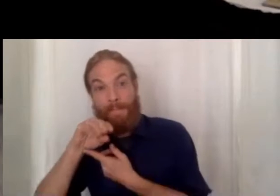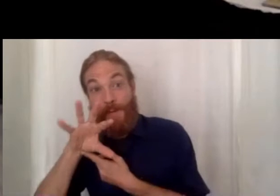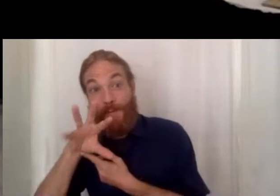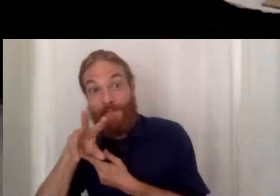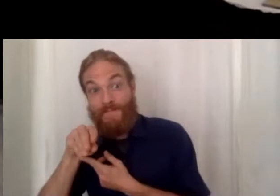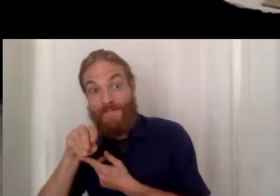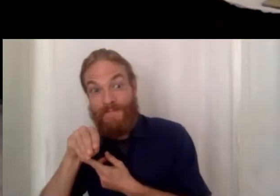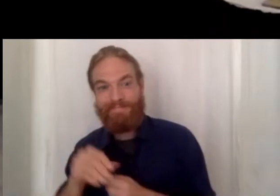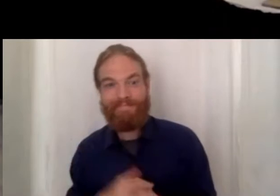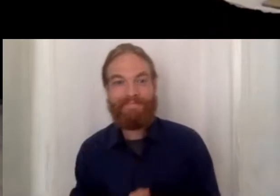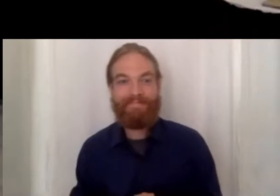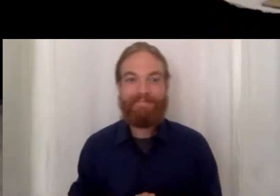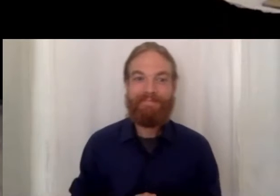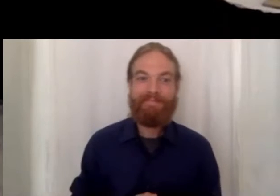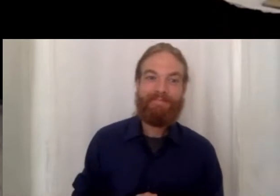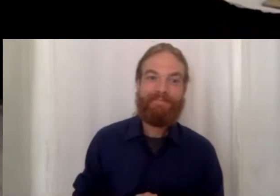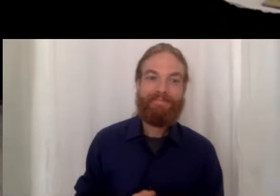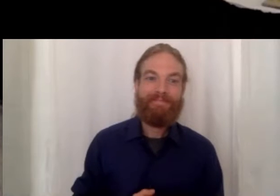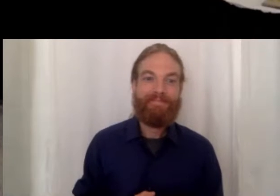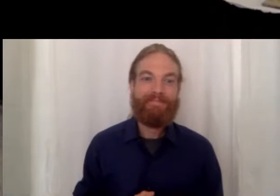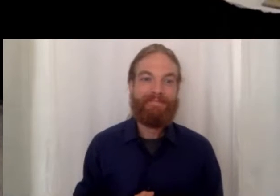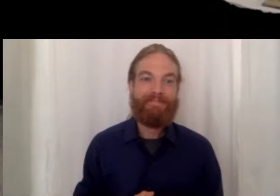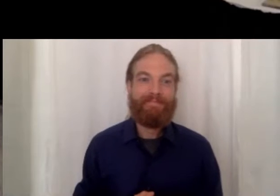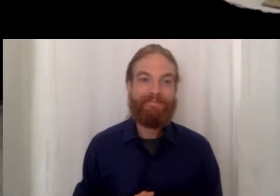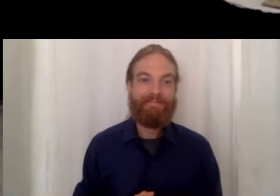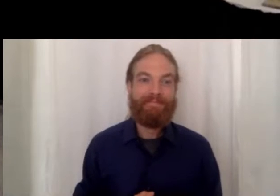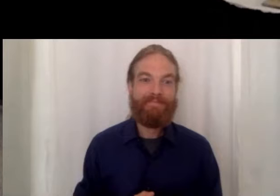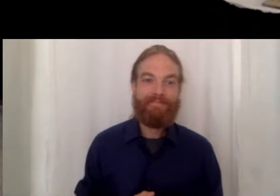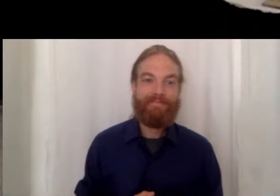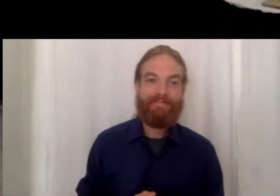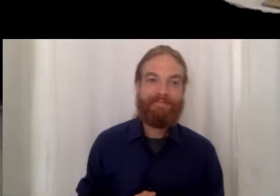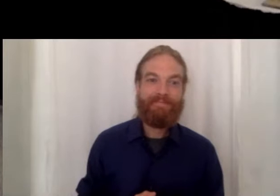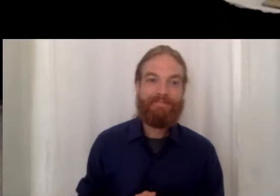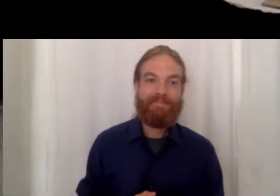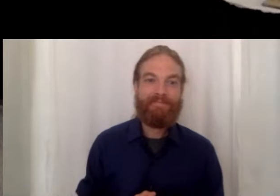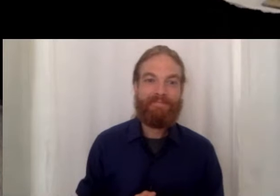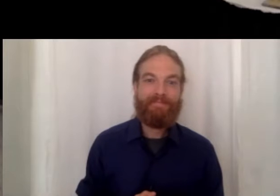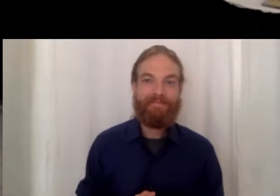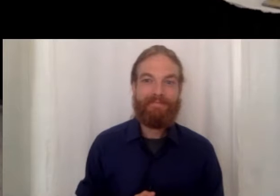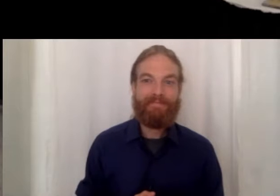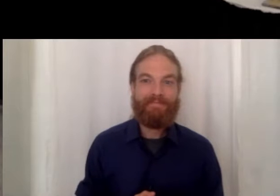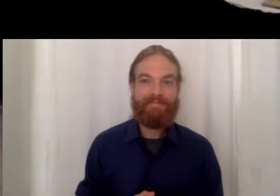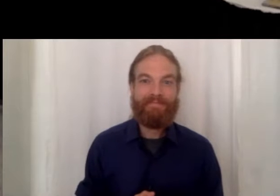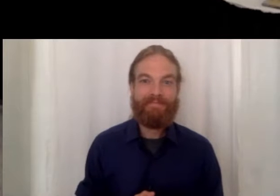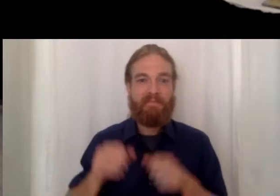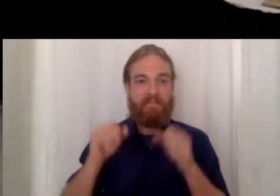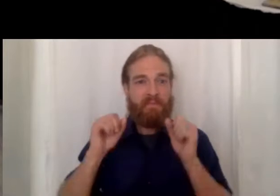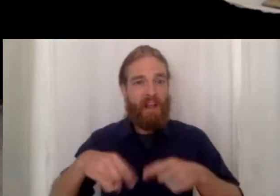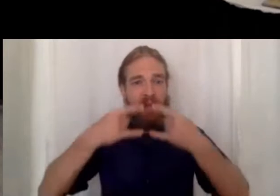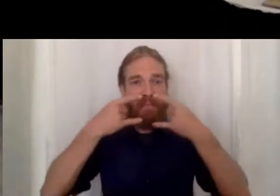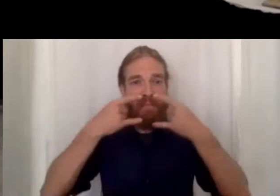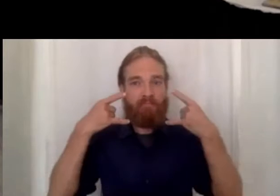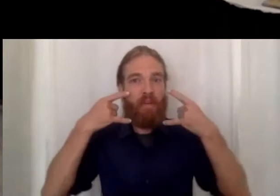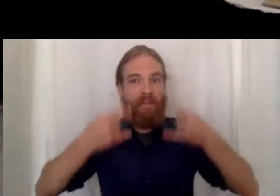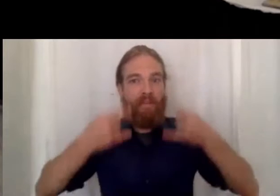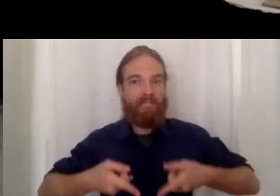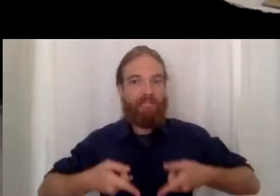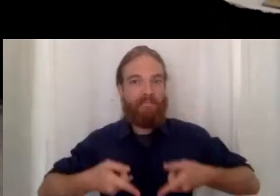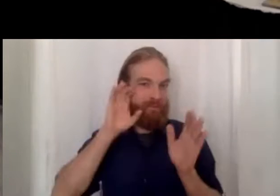Yeah, let's do, we can get masks on. Less than 15 minutes. I'll make We're it all snappy. vaccinated. All right, ready? 1, 2,